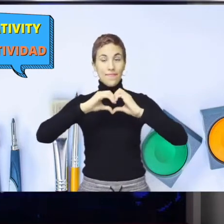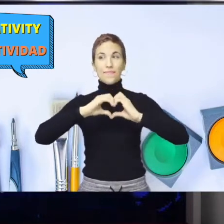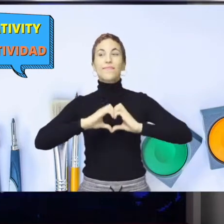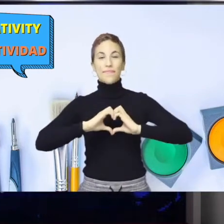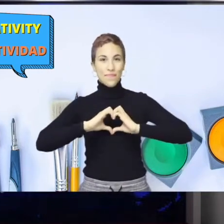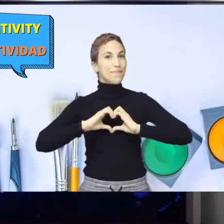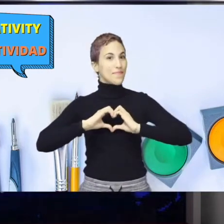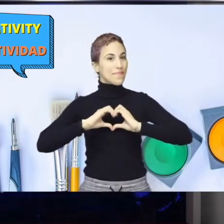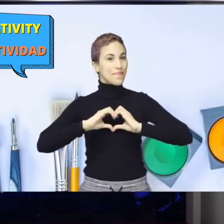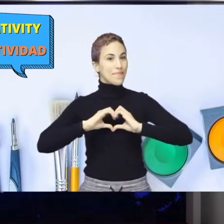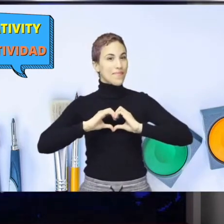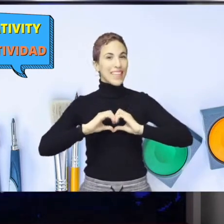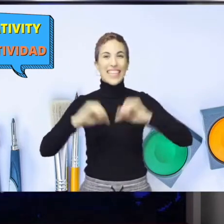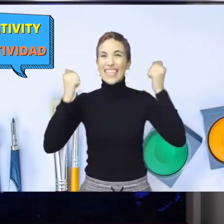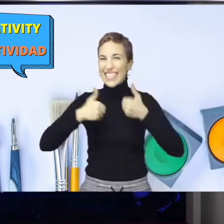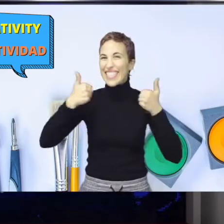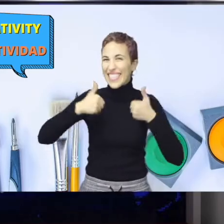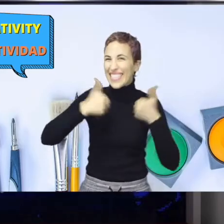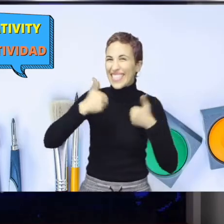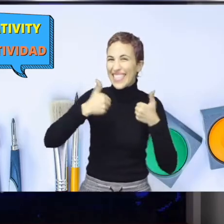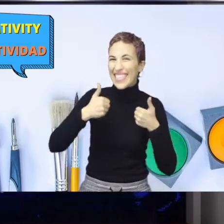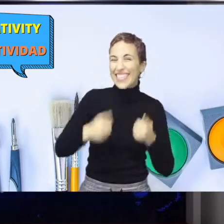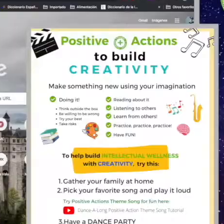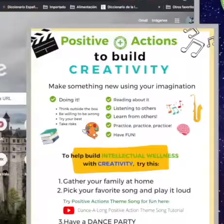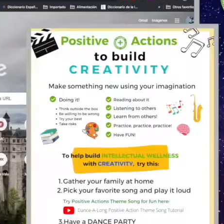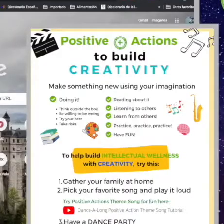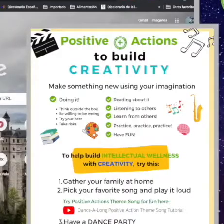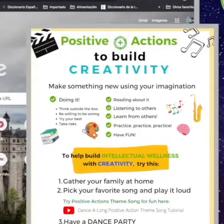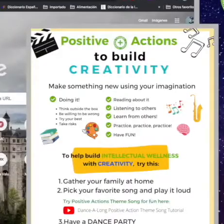creative. I think you're going to love this, students. Here we go!